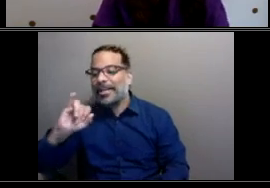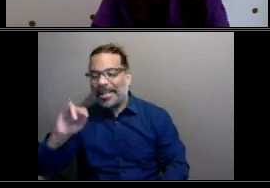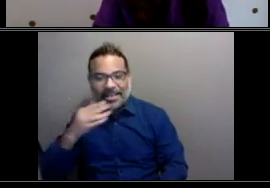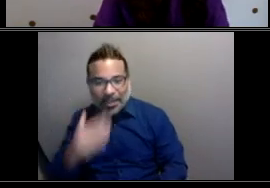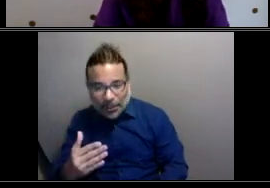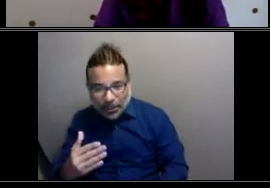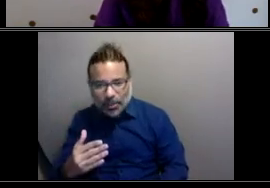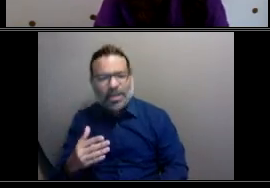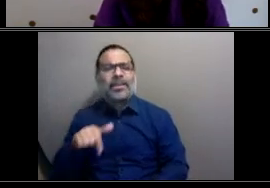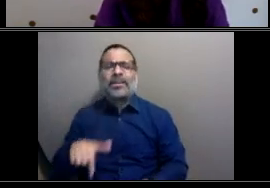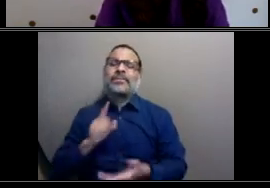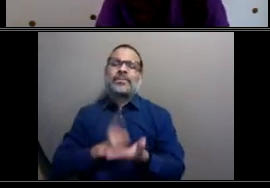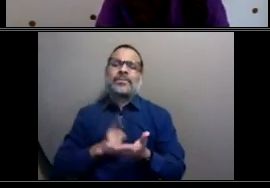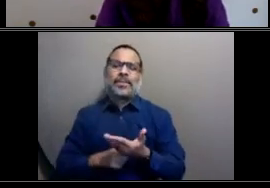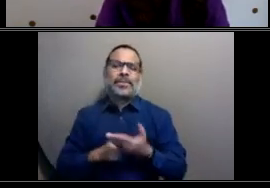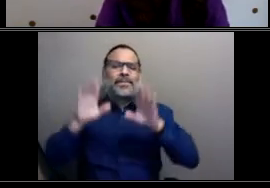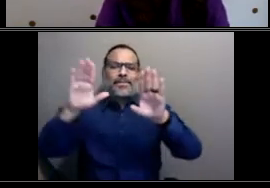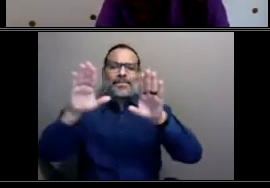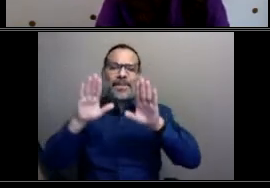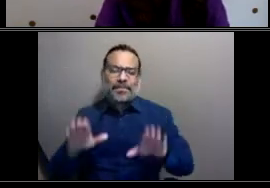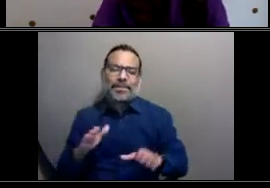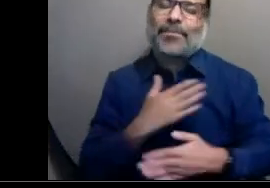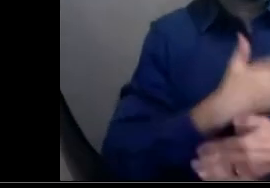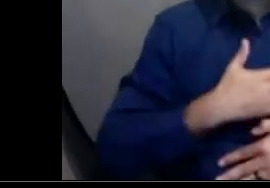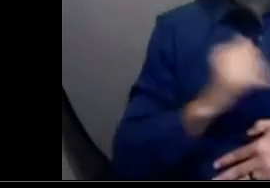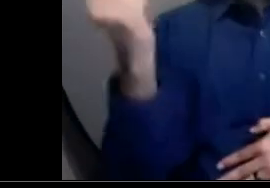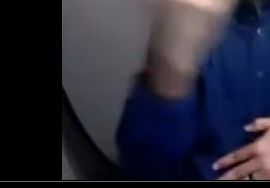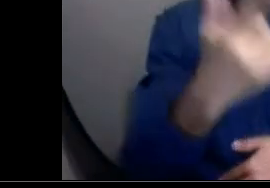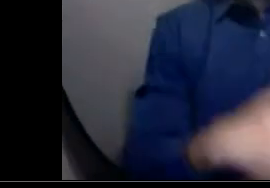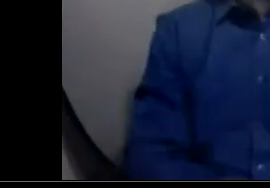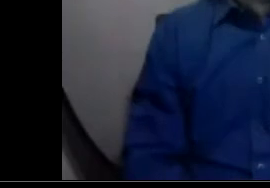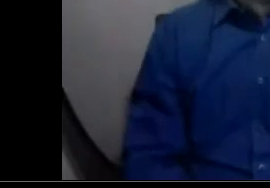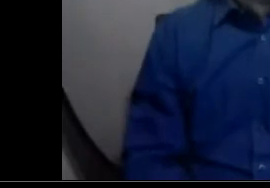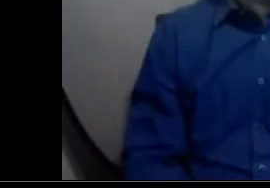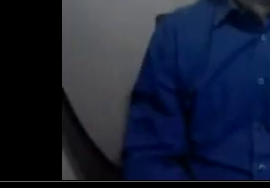fabulous conversation, and I really appreciate you all.